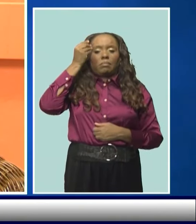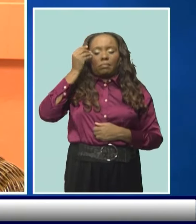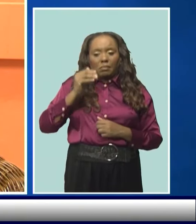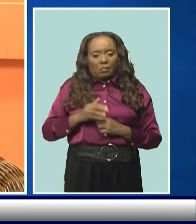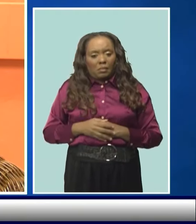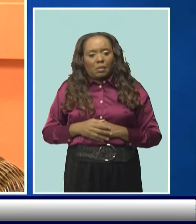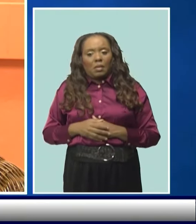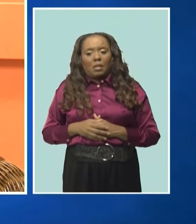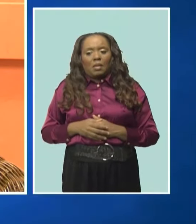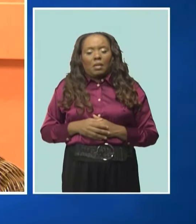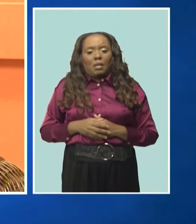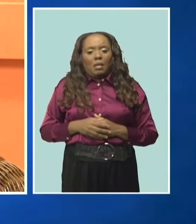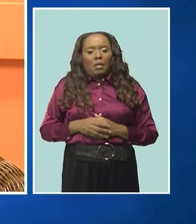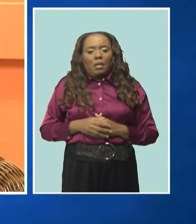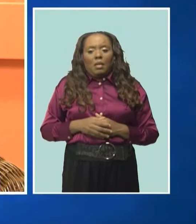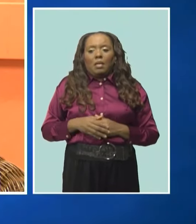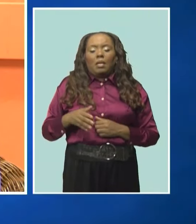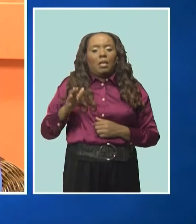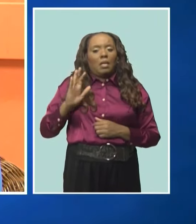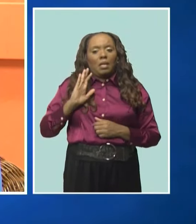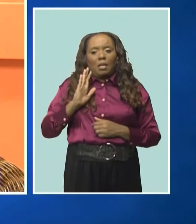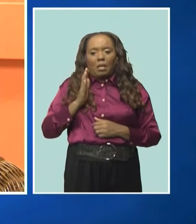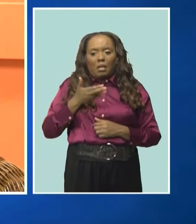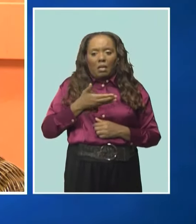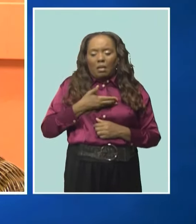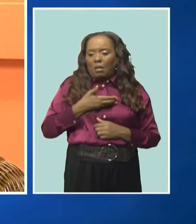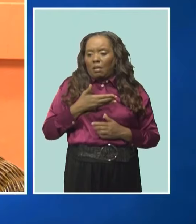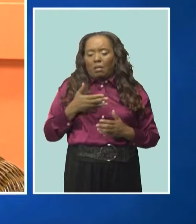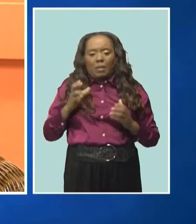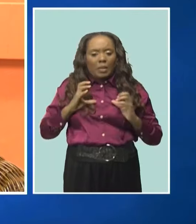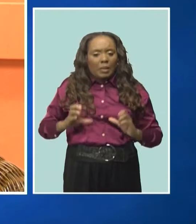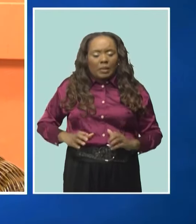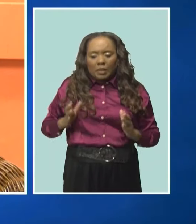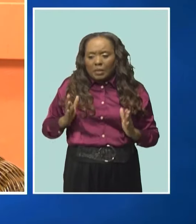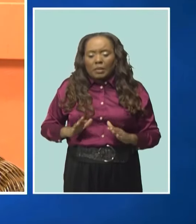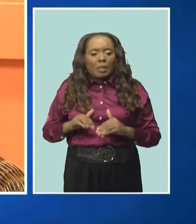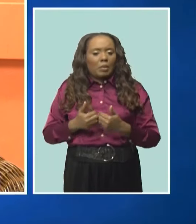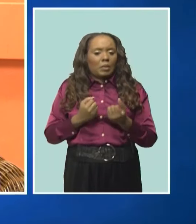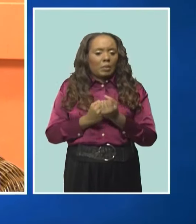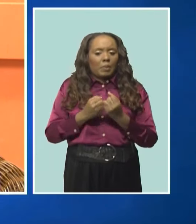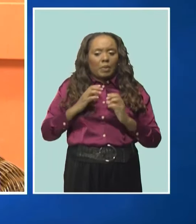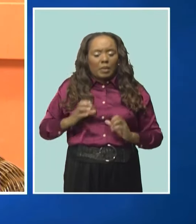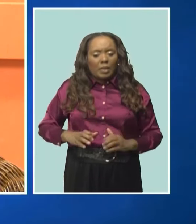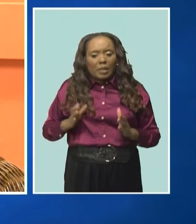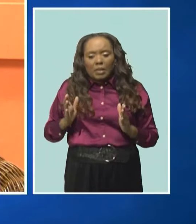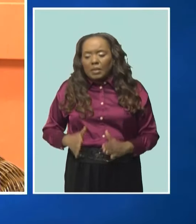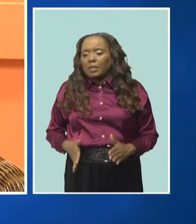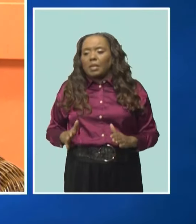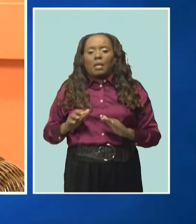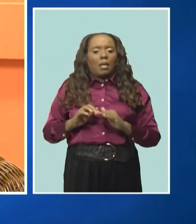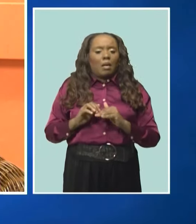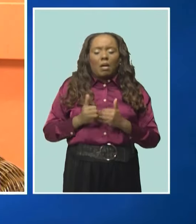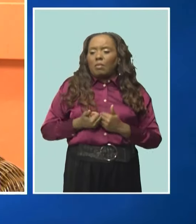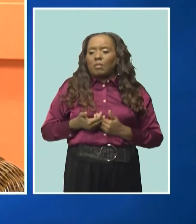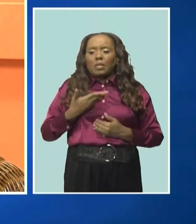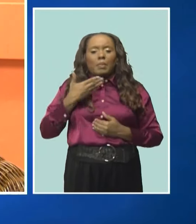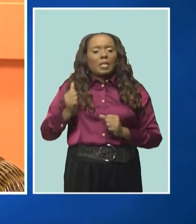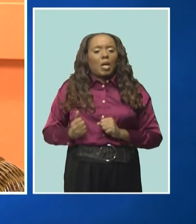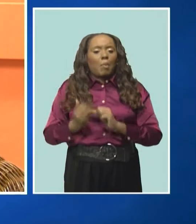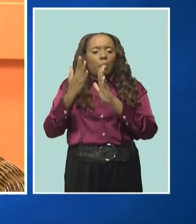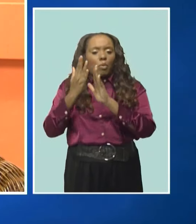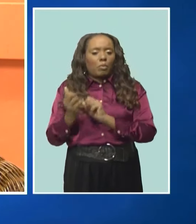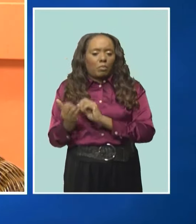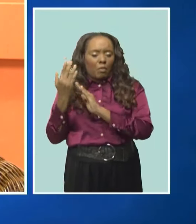ourselves, our practices, as well as assist our clients in retooling their businesses. And of course, then what is on the table for us